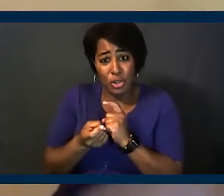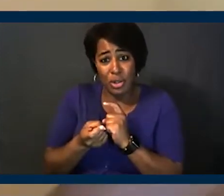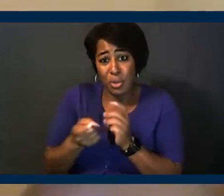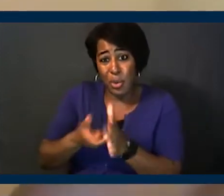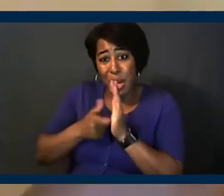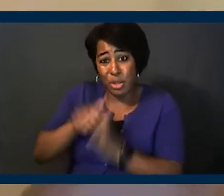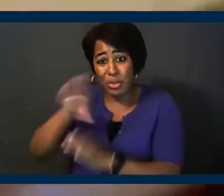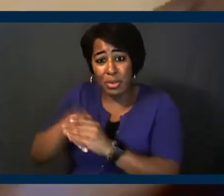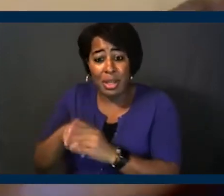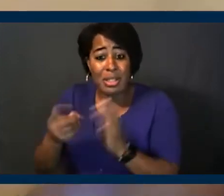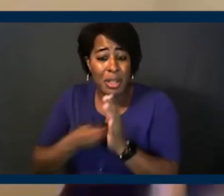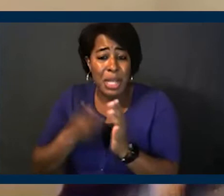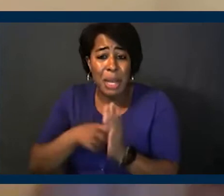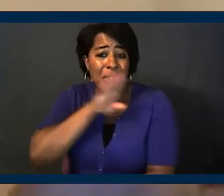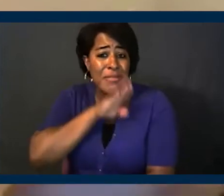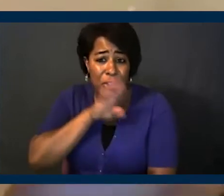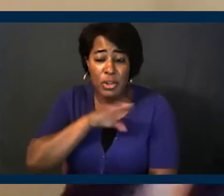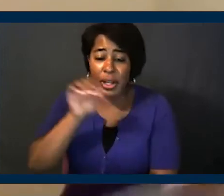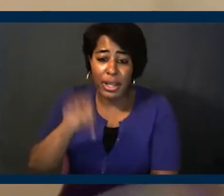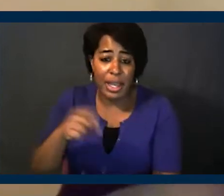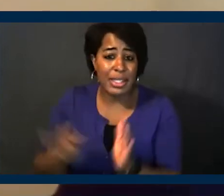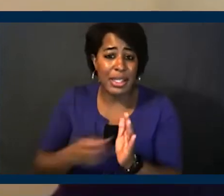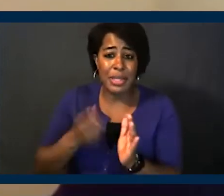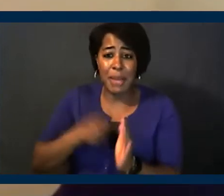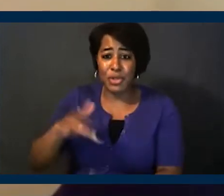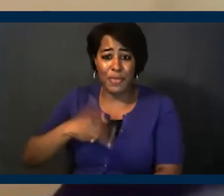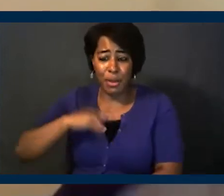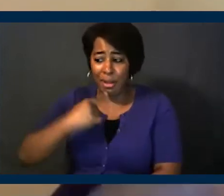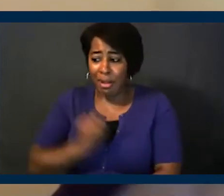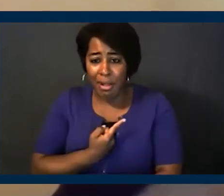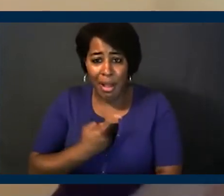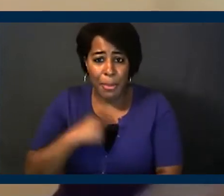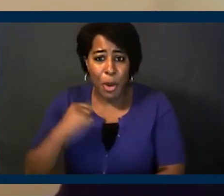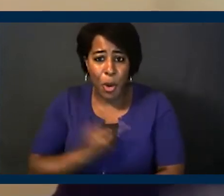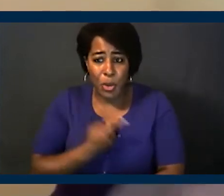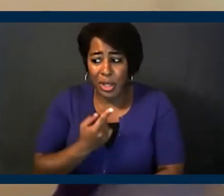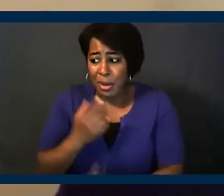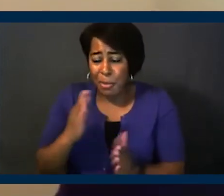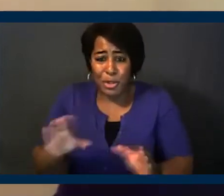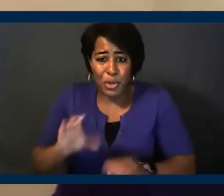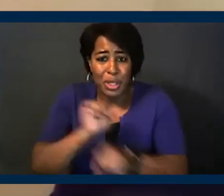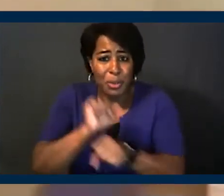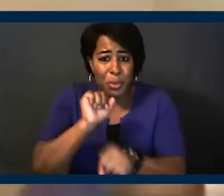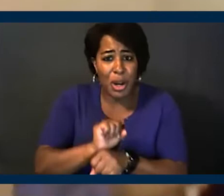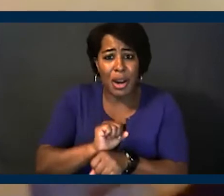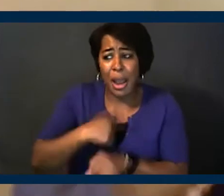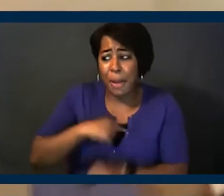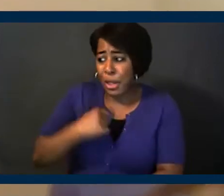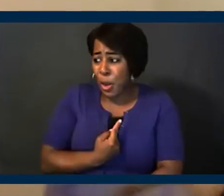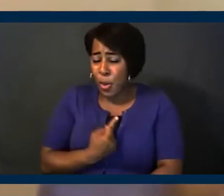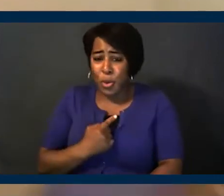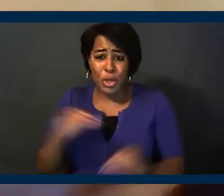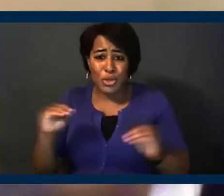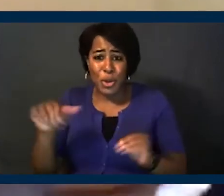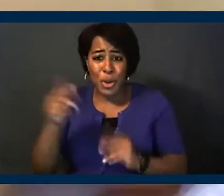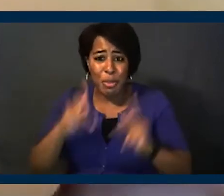times. At times you feel like you're the only person sitting at the table. But your representation matters. And it starts from